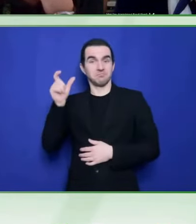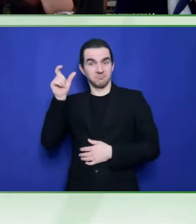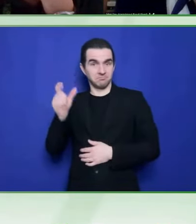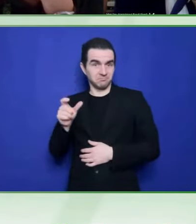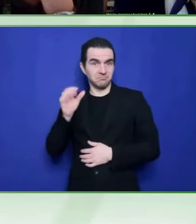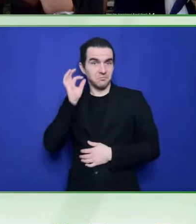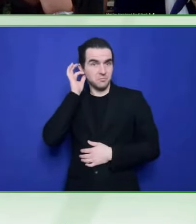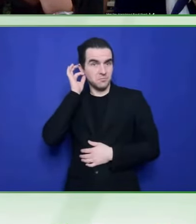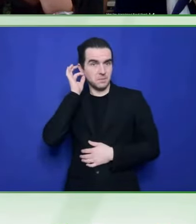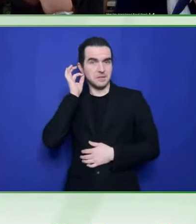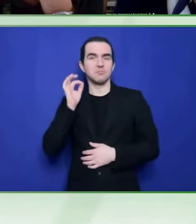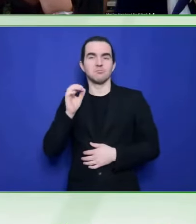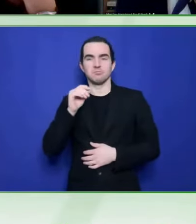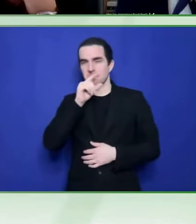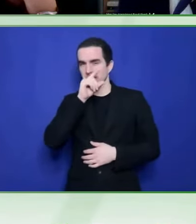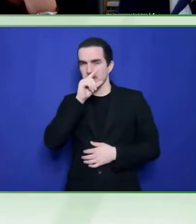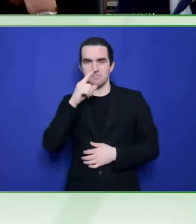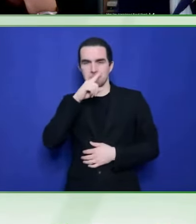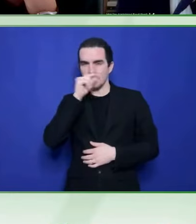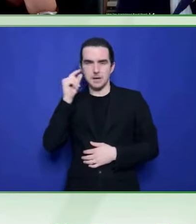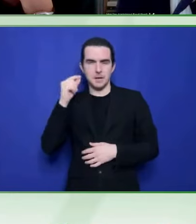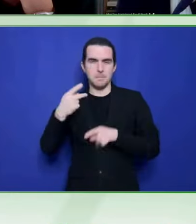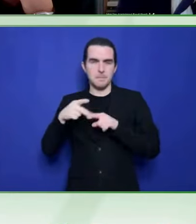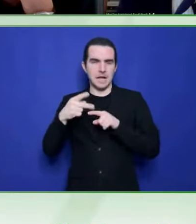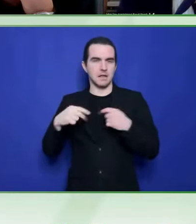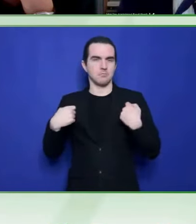Turkish Airlines, are displayed on the screen.